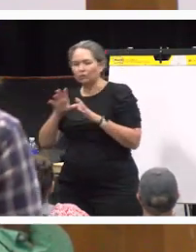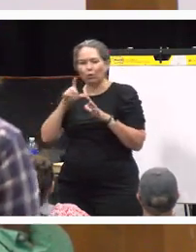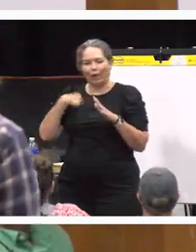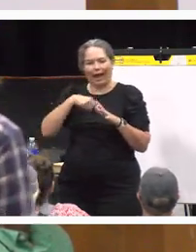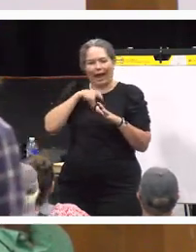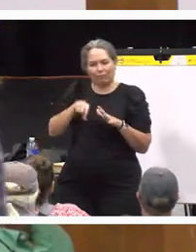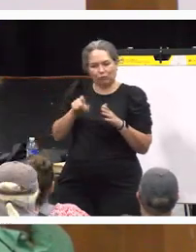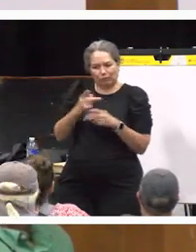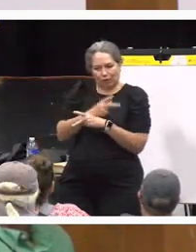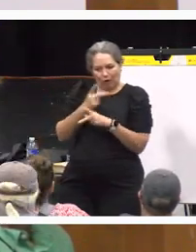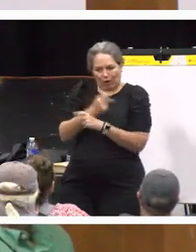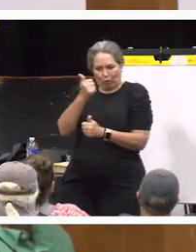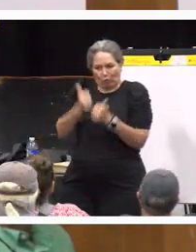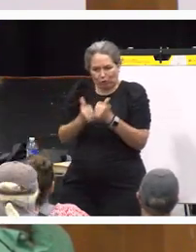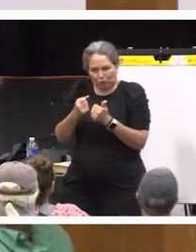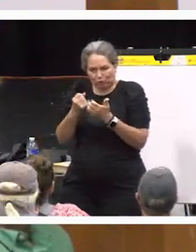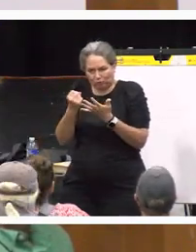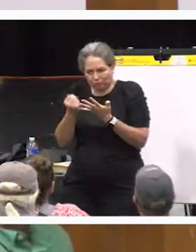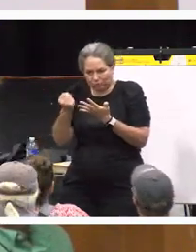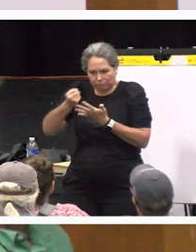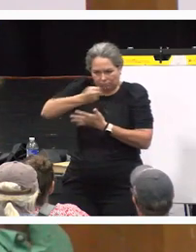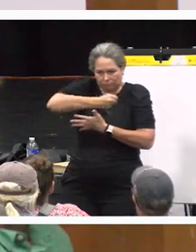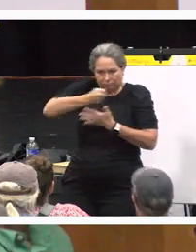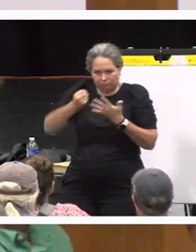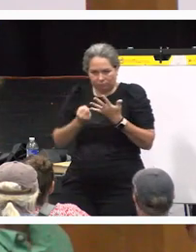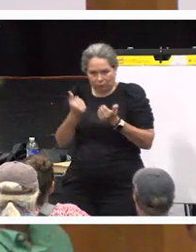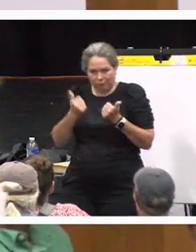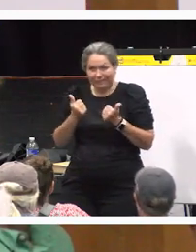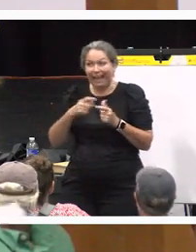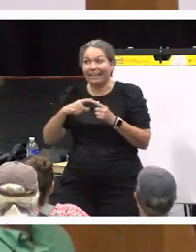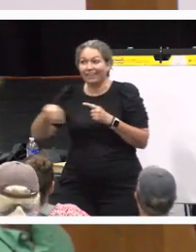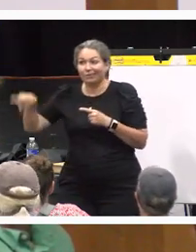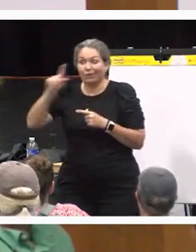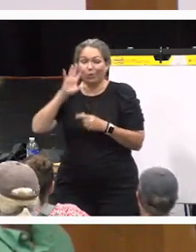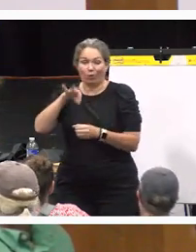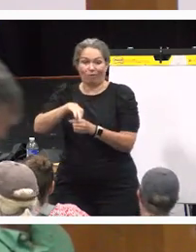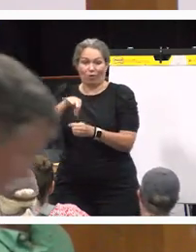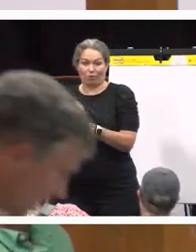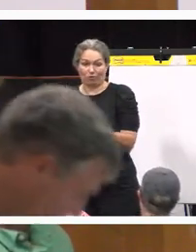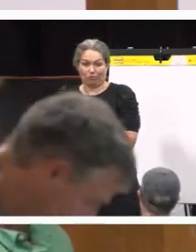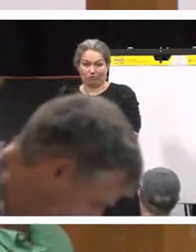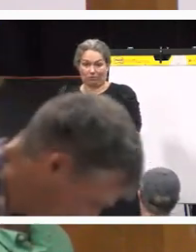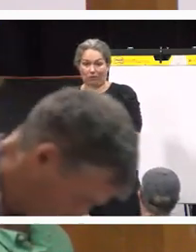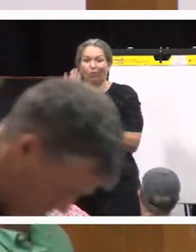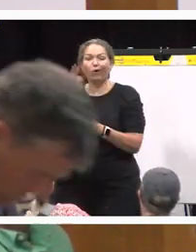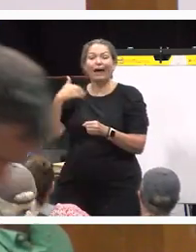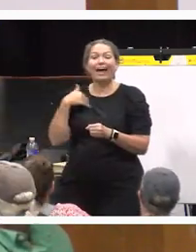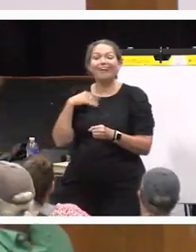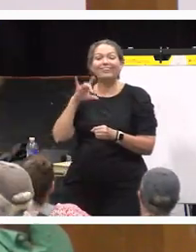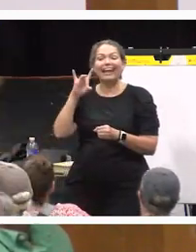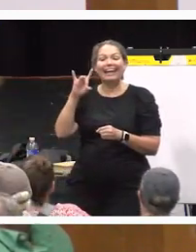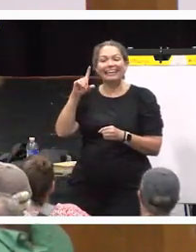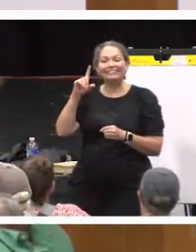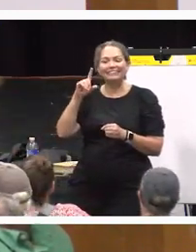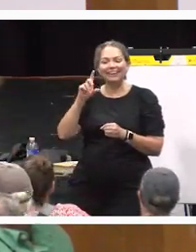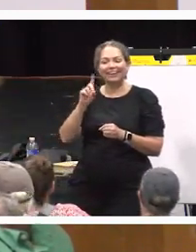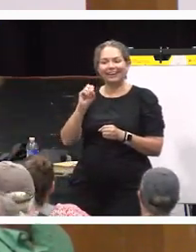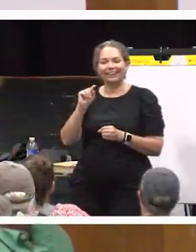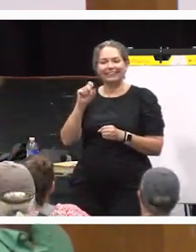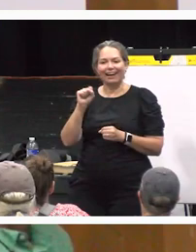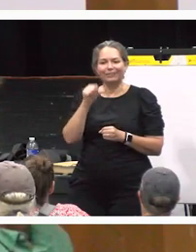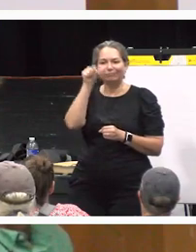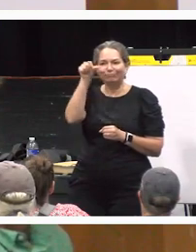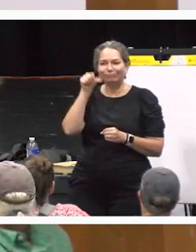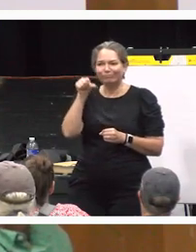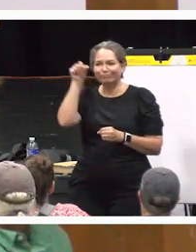forward on. And then we're going to vote on them. Everyone's going to have 8 dots. People on Zoom are going to have dots. We're going to do